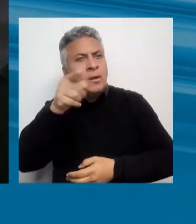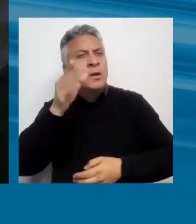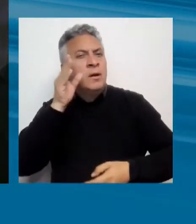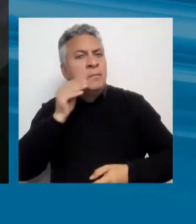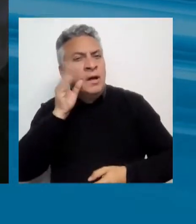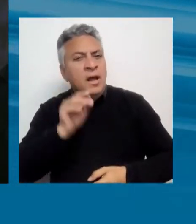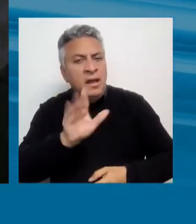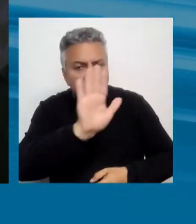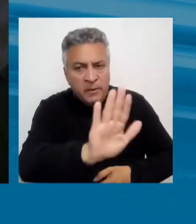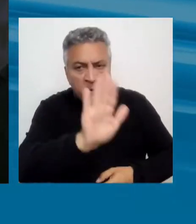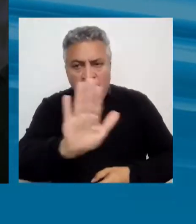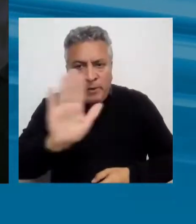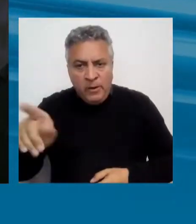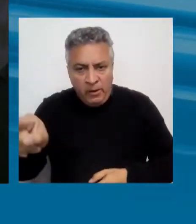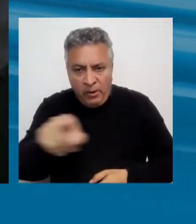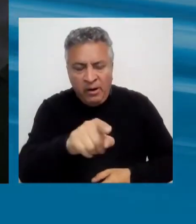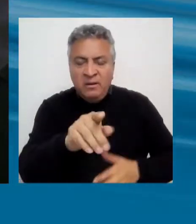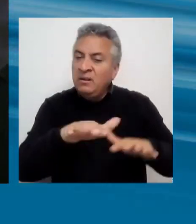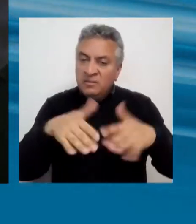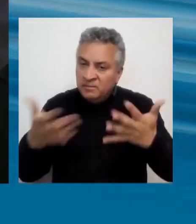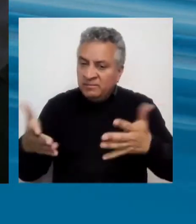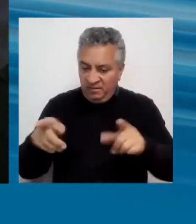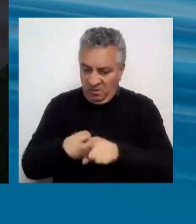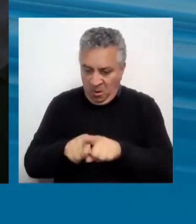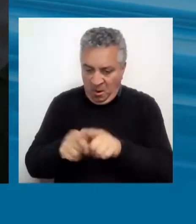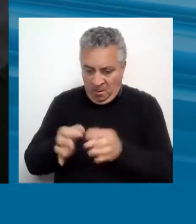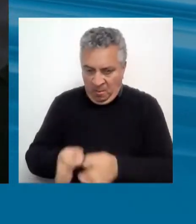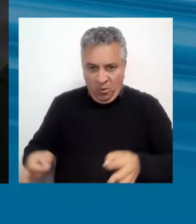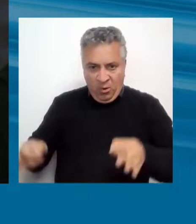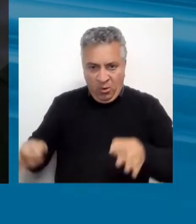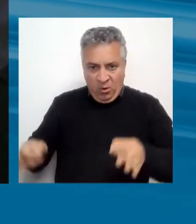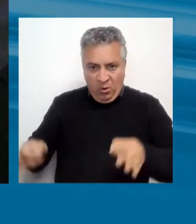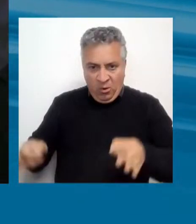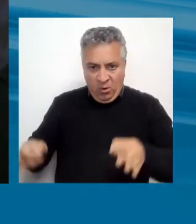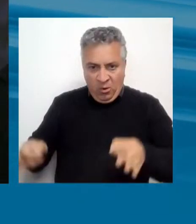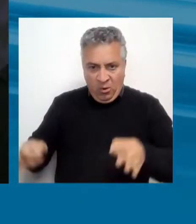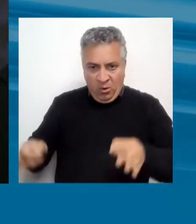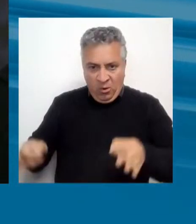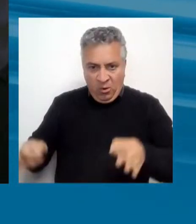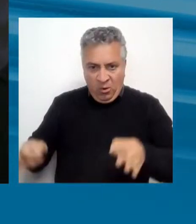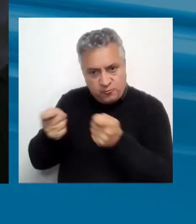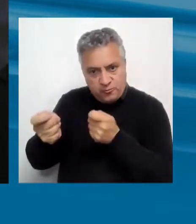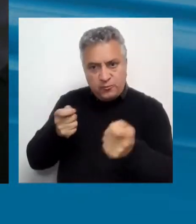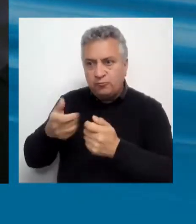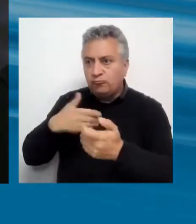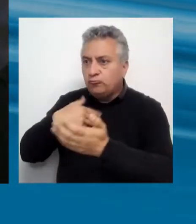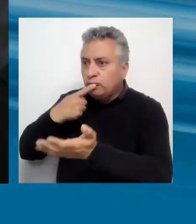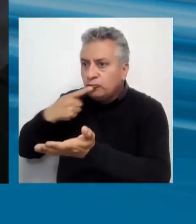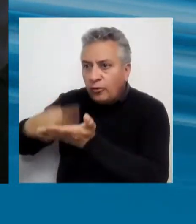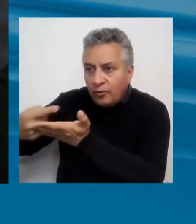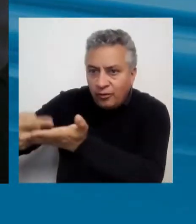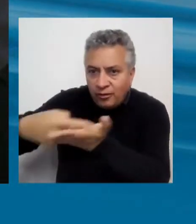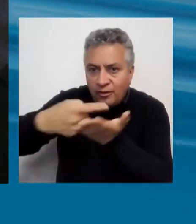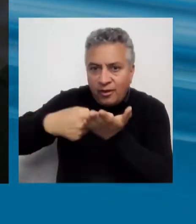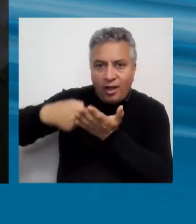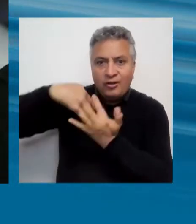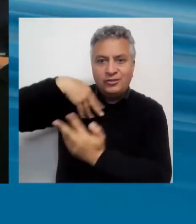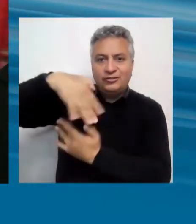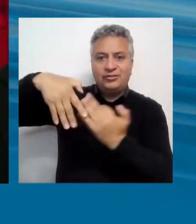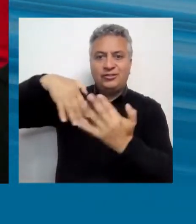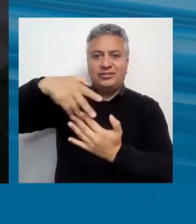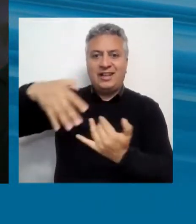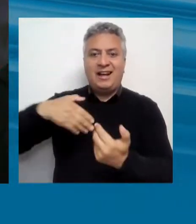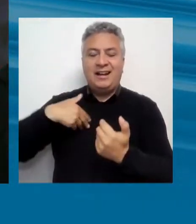is how important is strengthening governance and social dialogue in designing